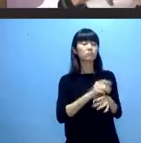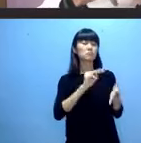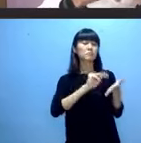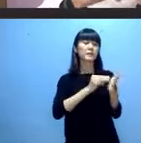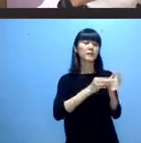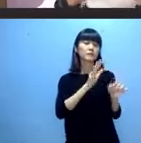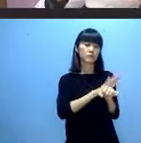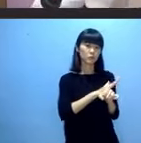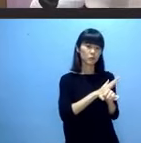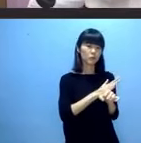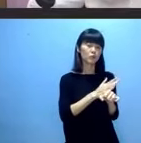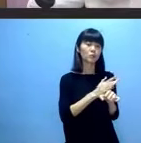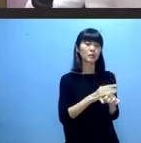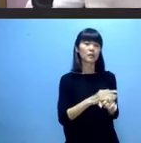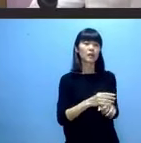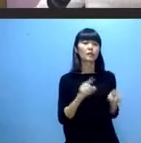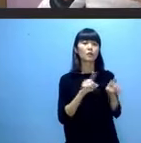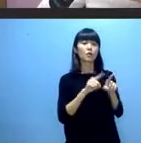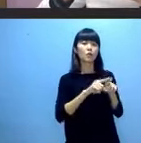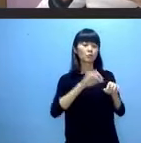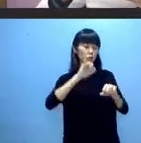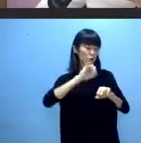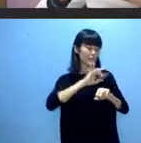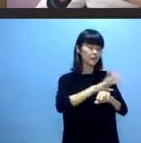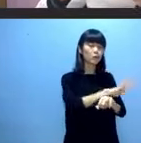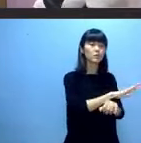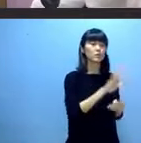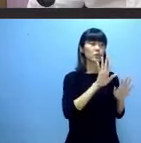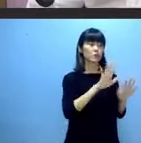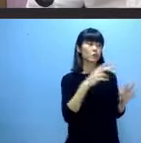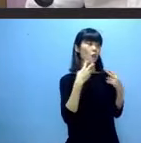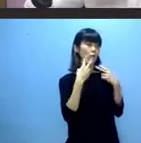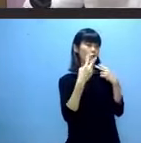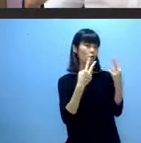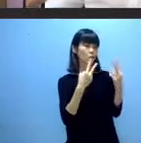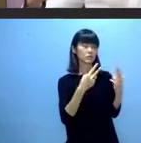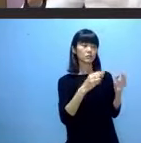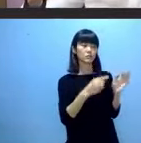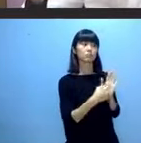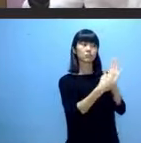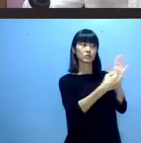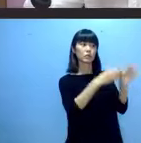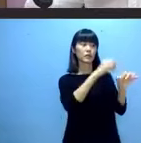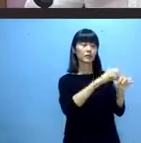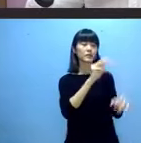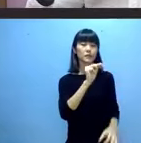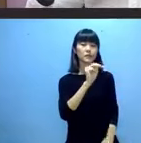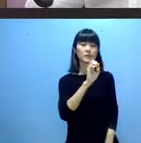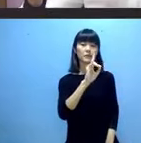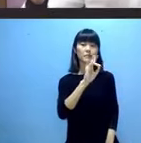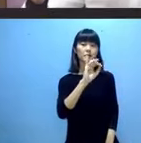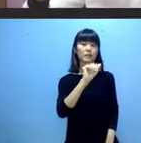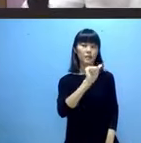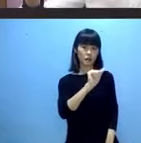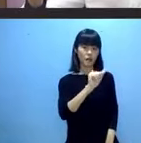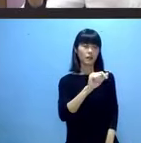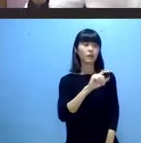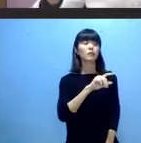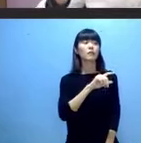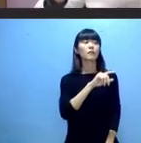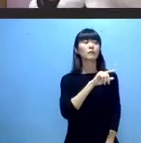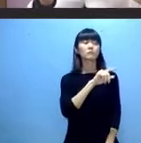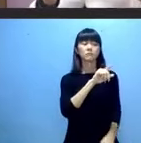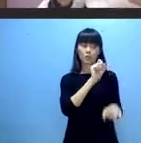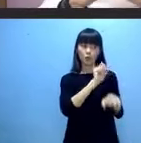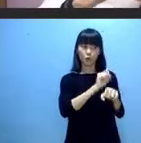fairly influential, right? I mean, your voice is getting heard in the media. The work that you do is for the necessary communities,